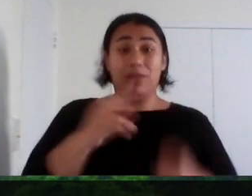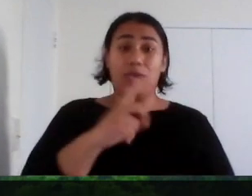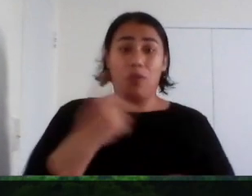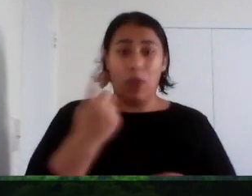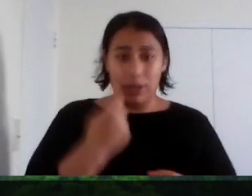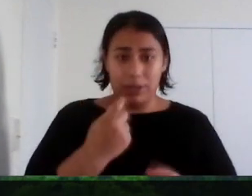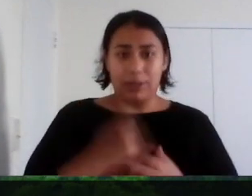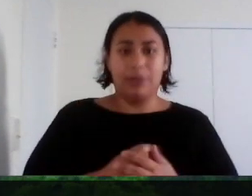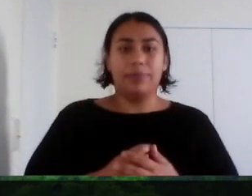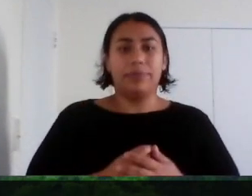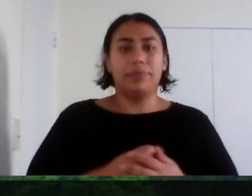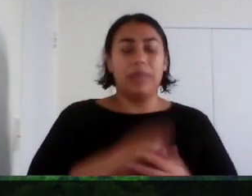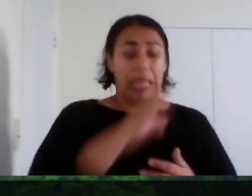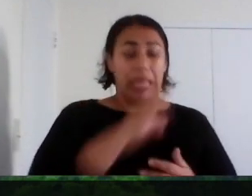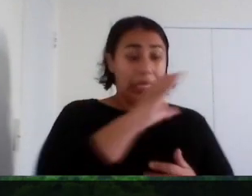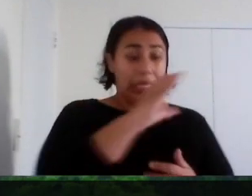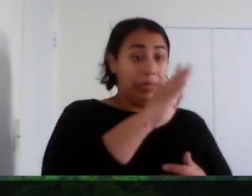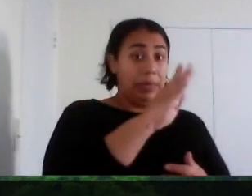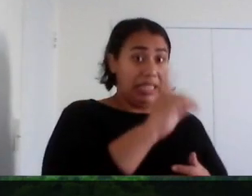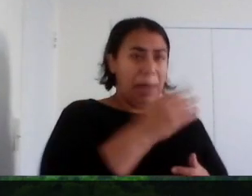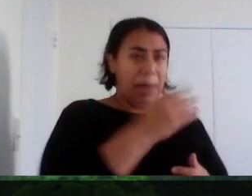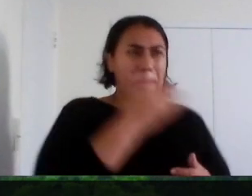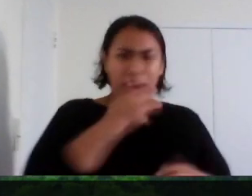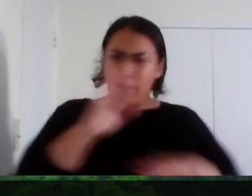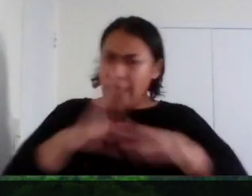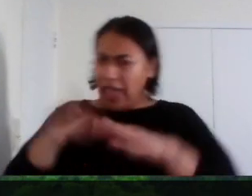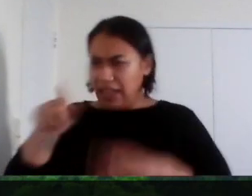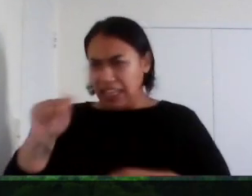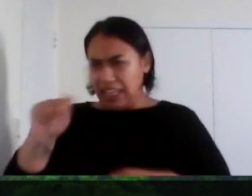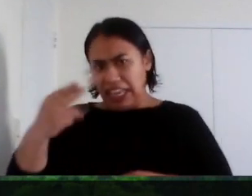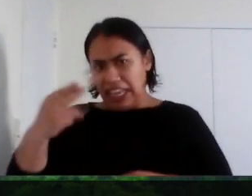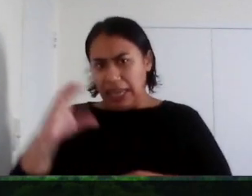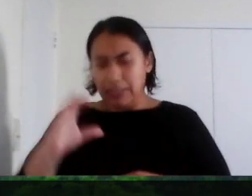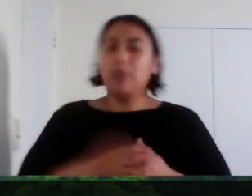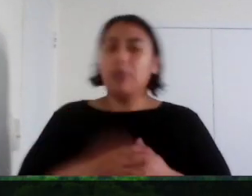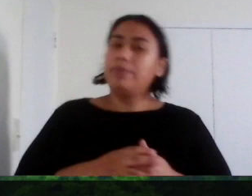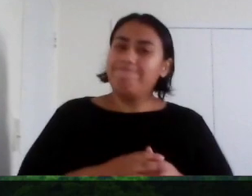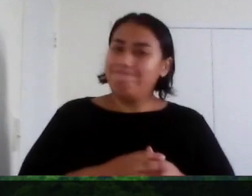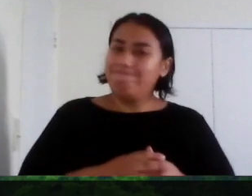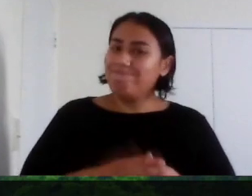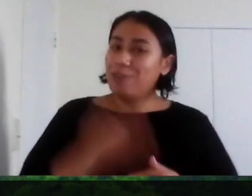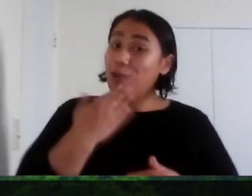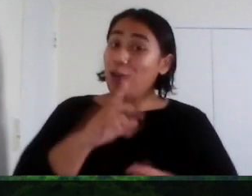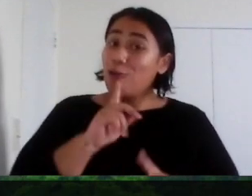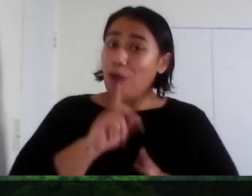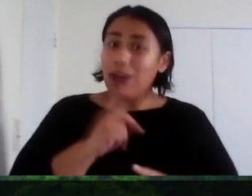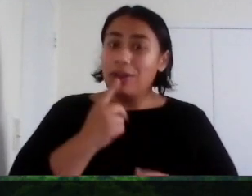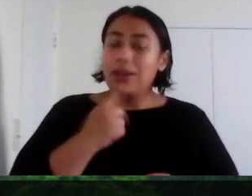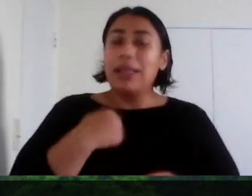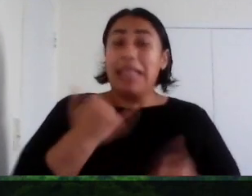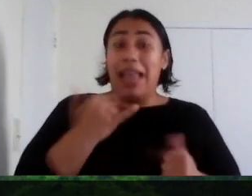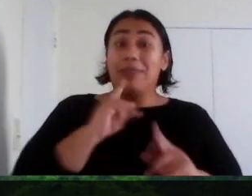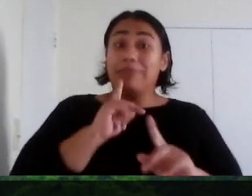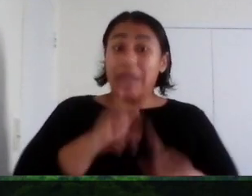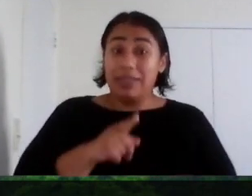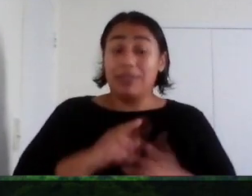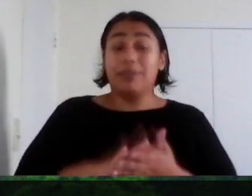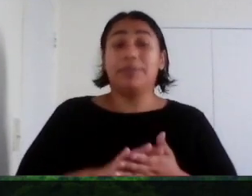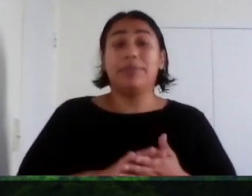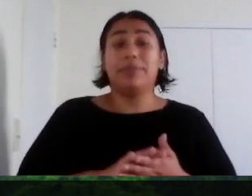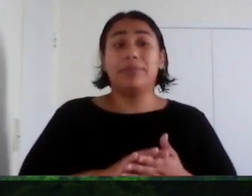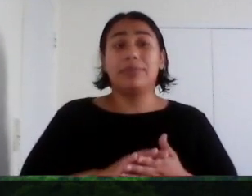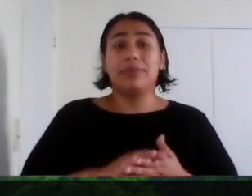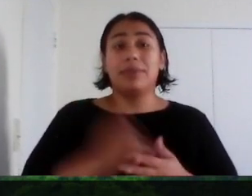last question, will hemp CBD have the same effect as cannabis CBD for sleep assistance? And this